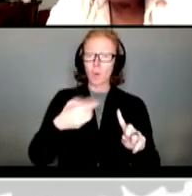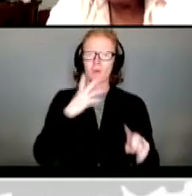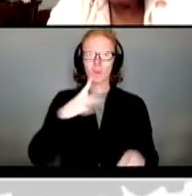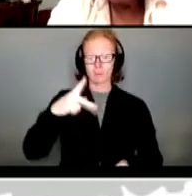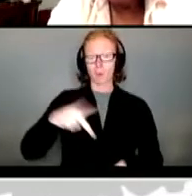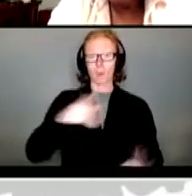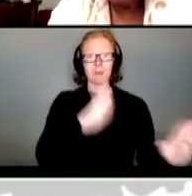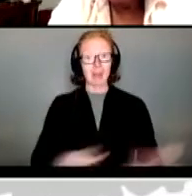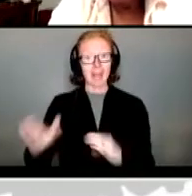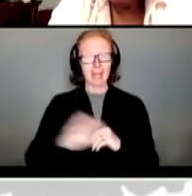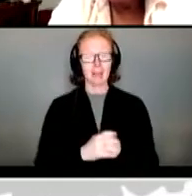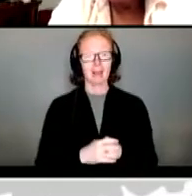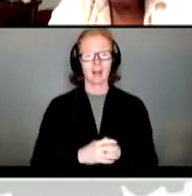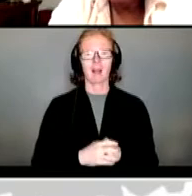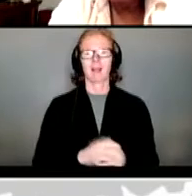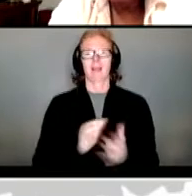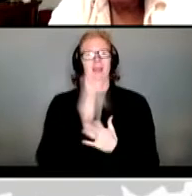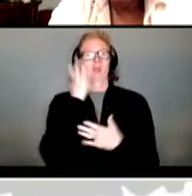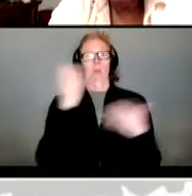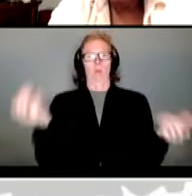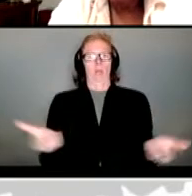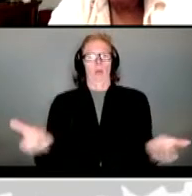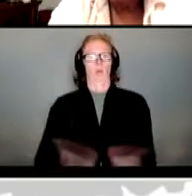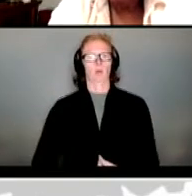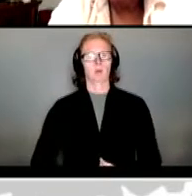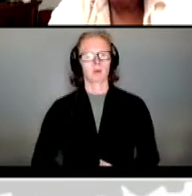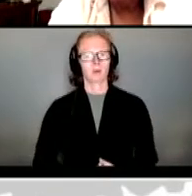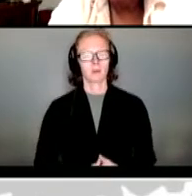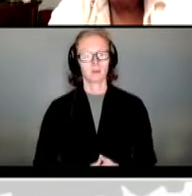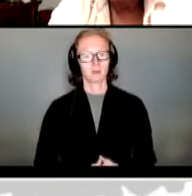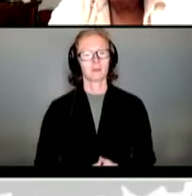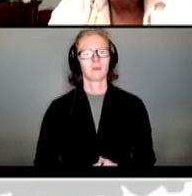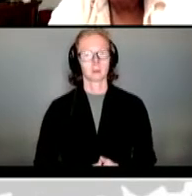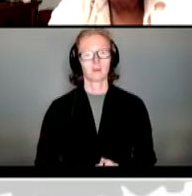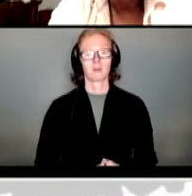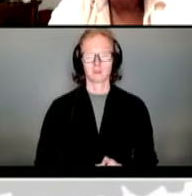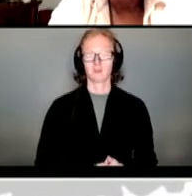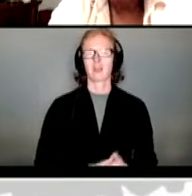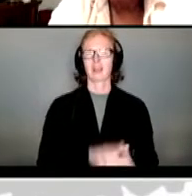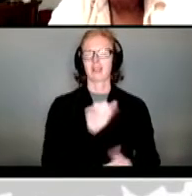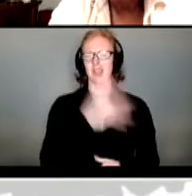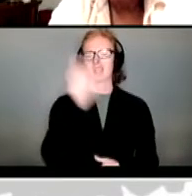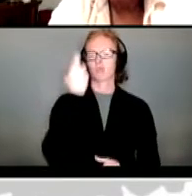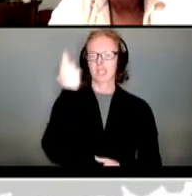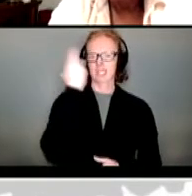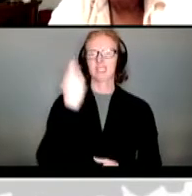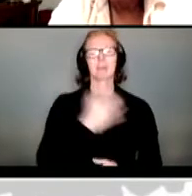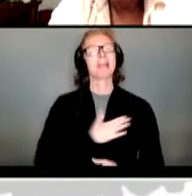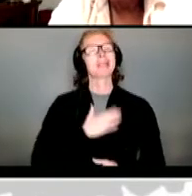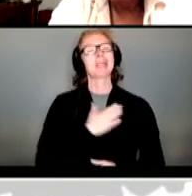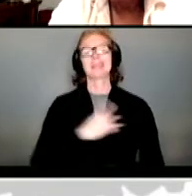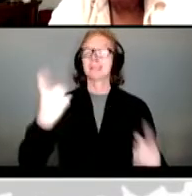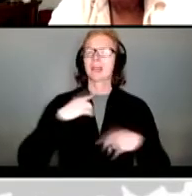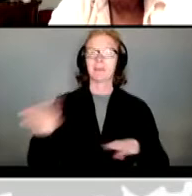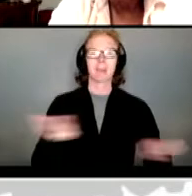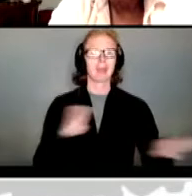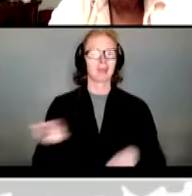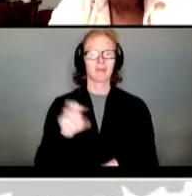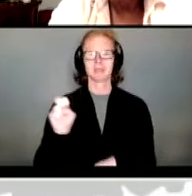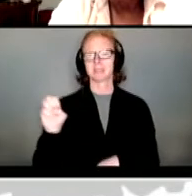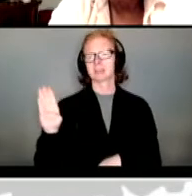plan and the whole reason for us being here. So that's why you need to attend the Behavioral Health